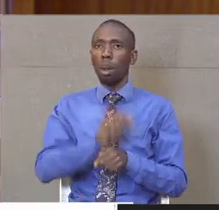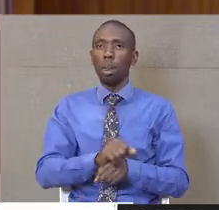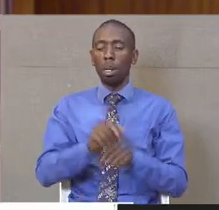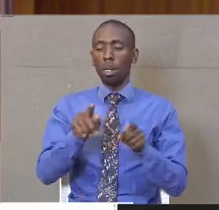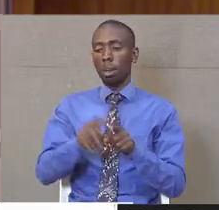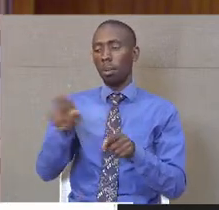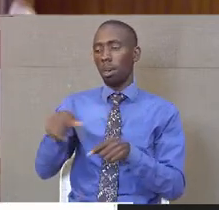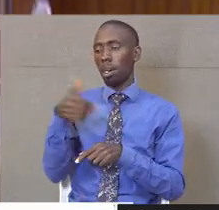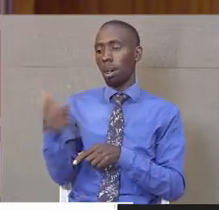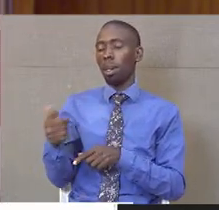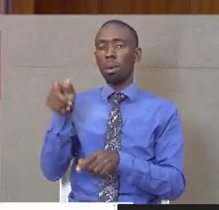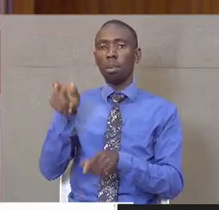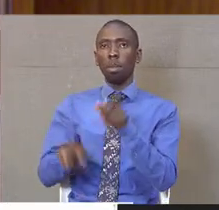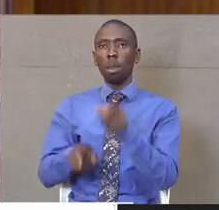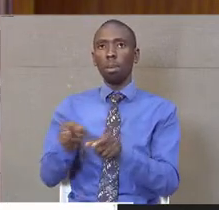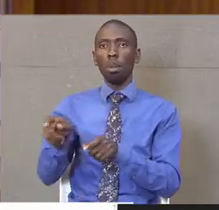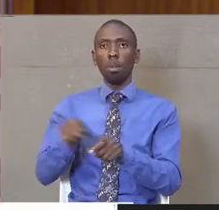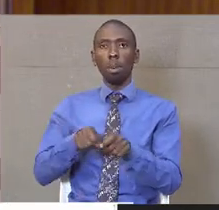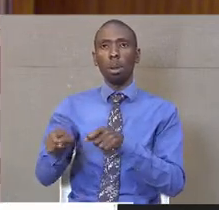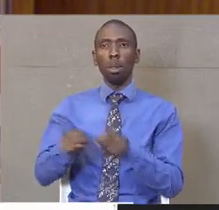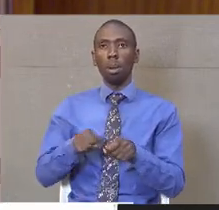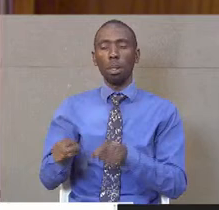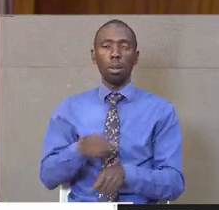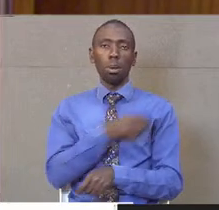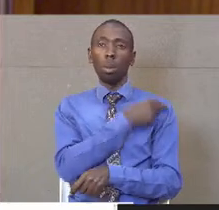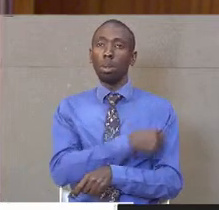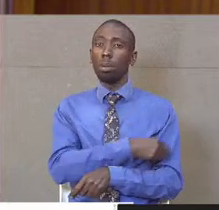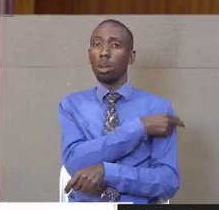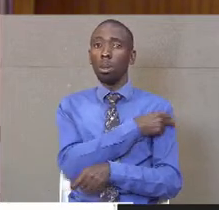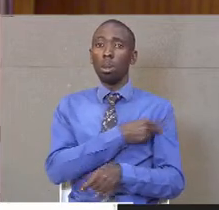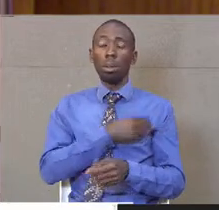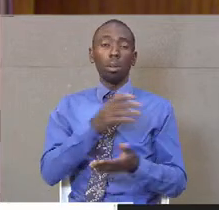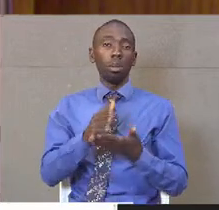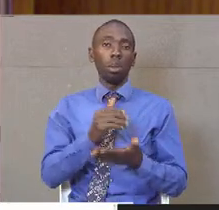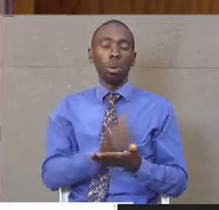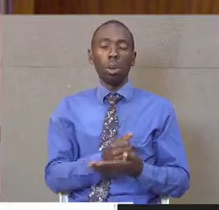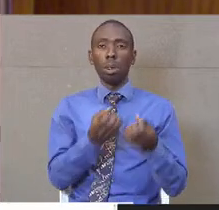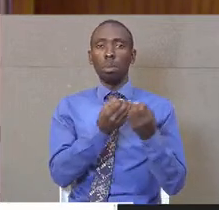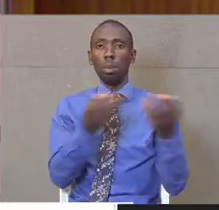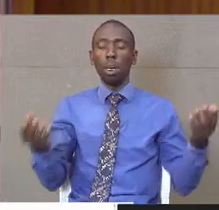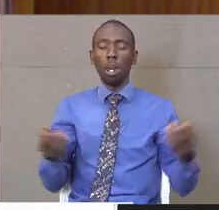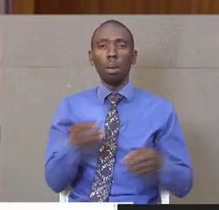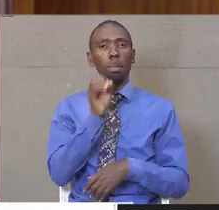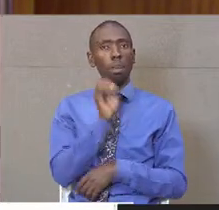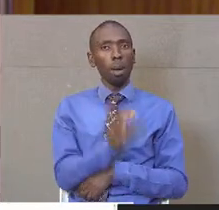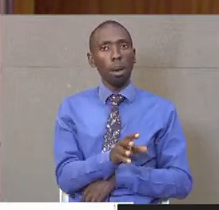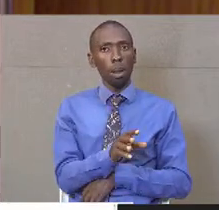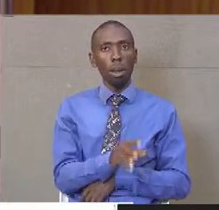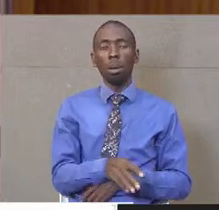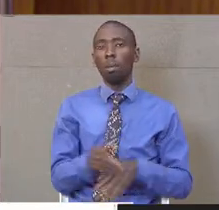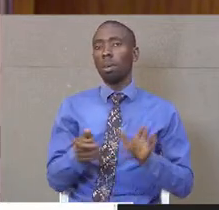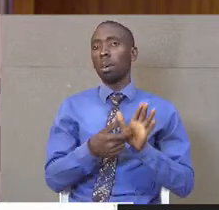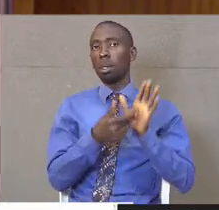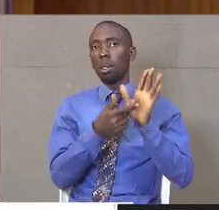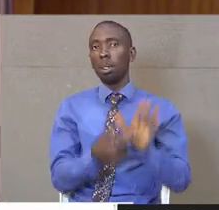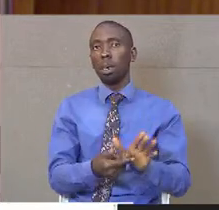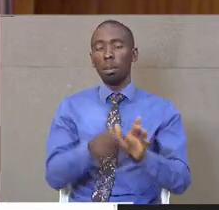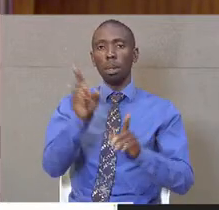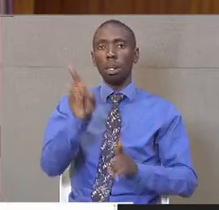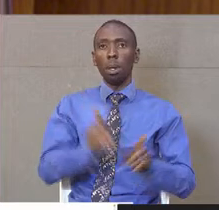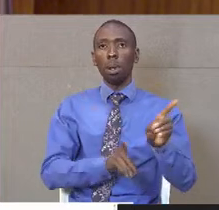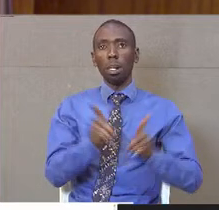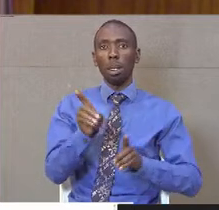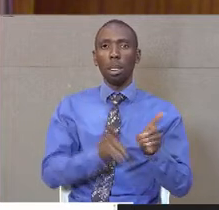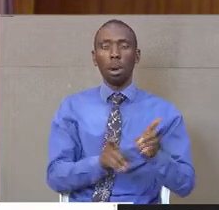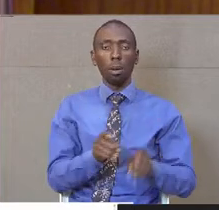people manage the hospitals. Because there are not many in numbers. An example is the director of